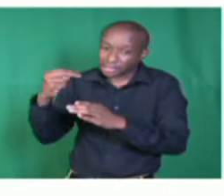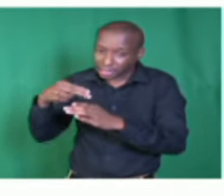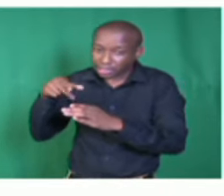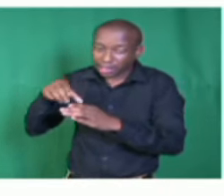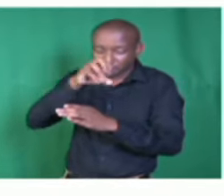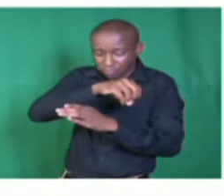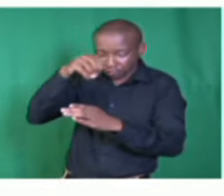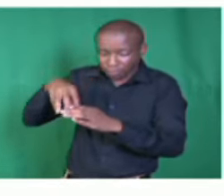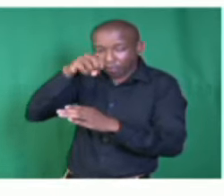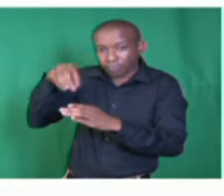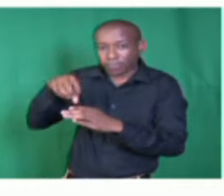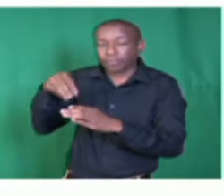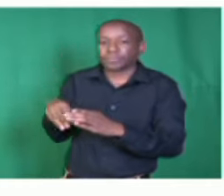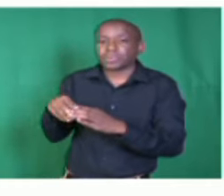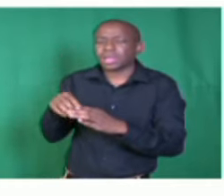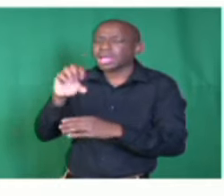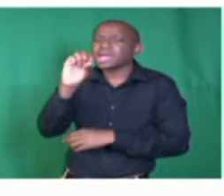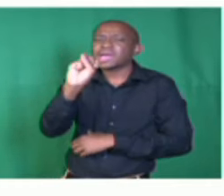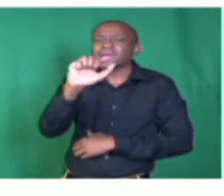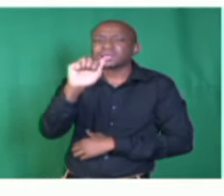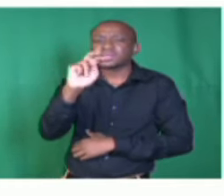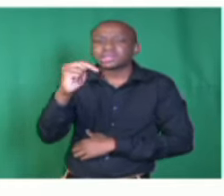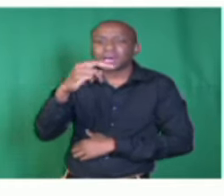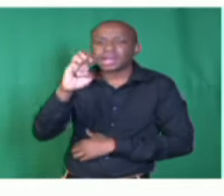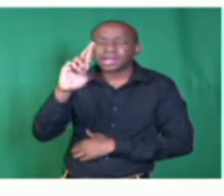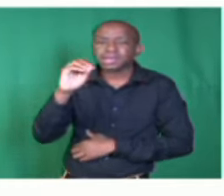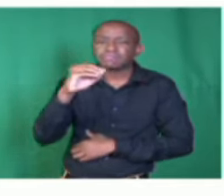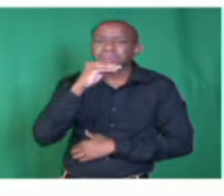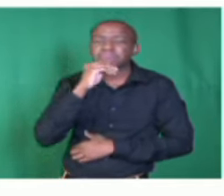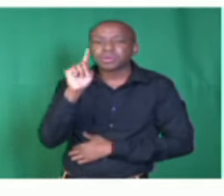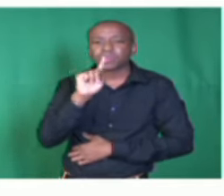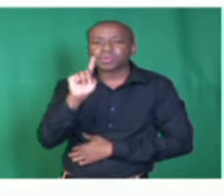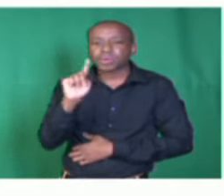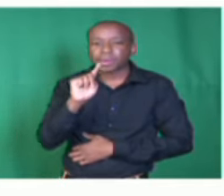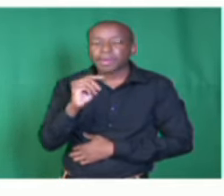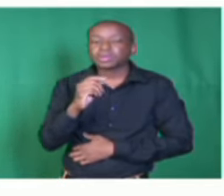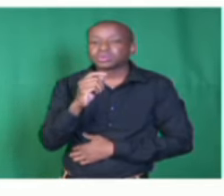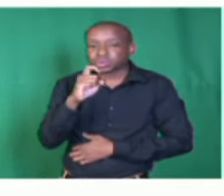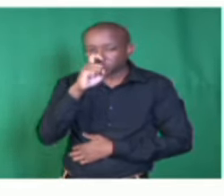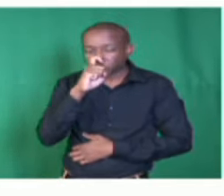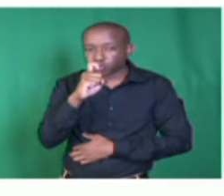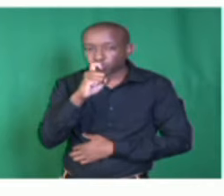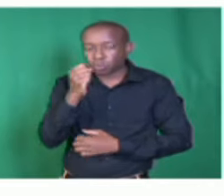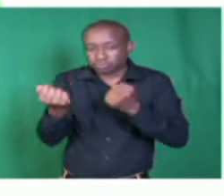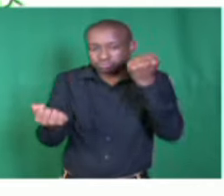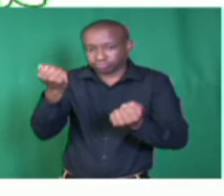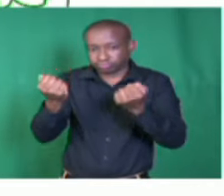mean by Sanhedrin? Sanhedrin, we mean the Jewish court.